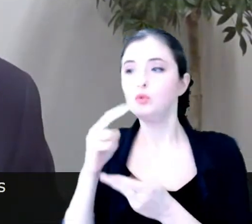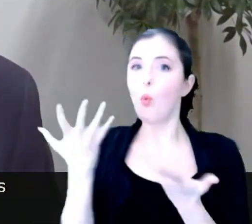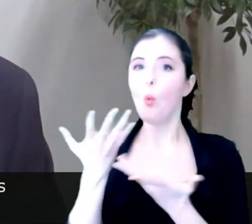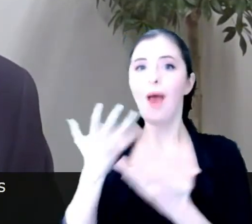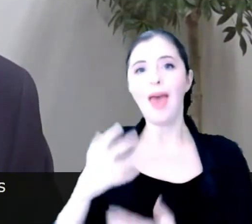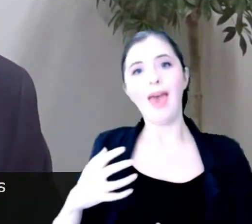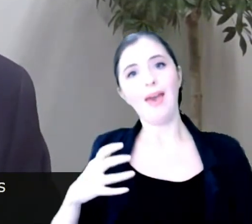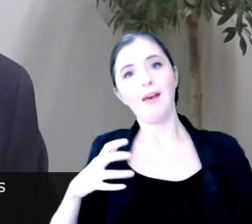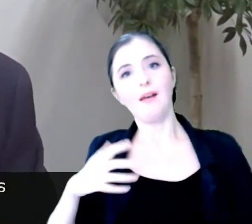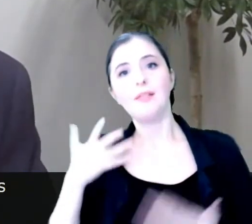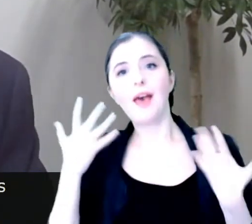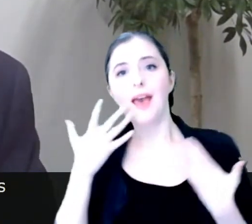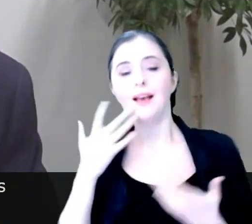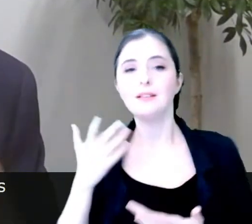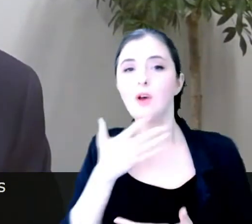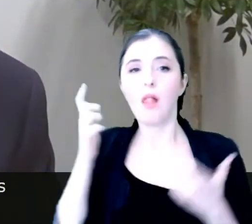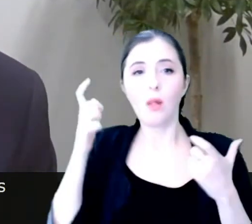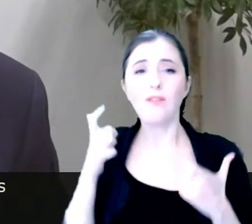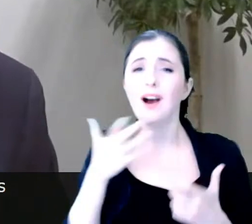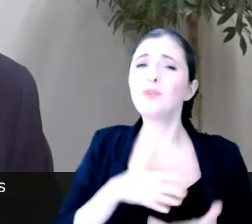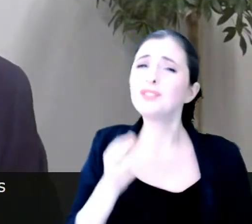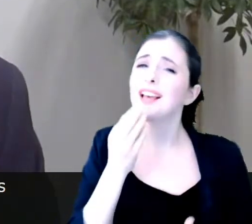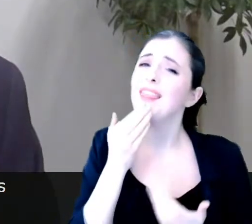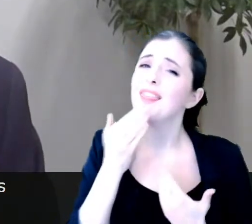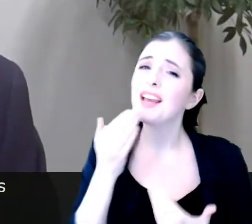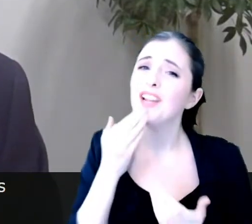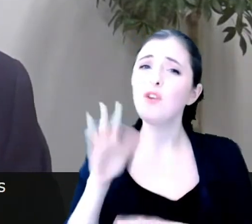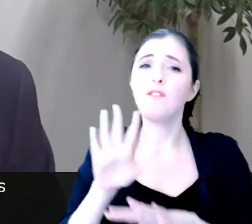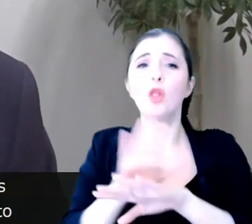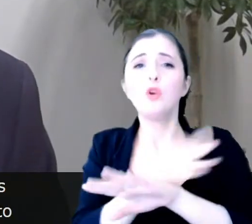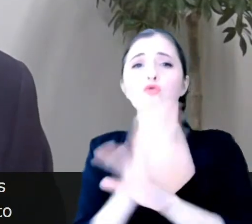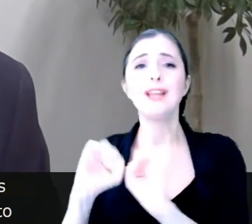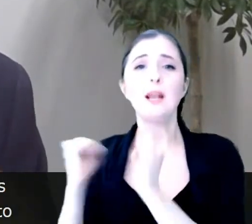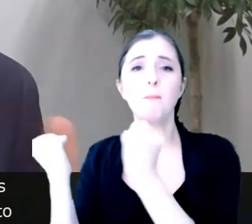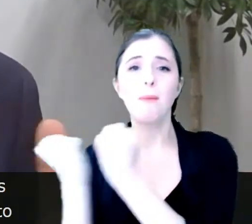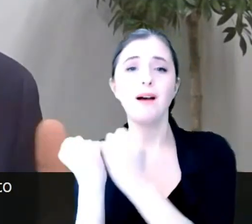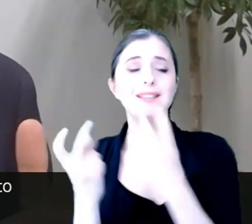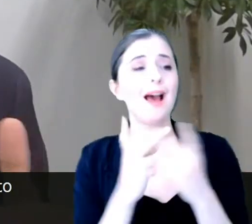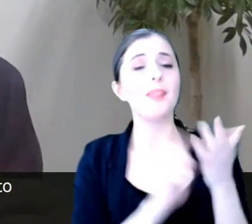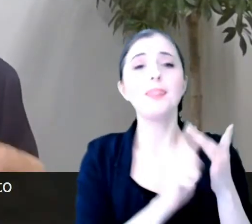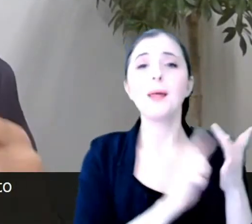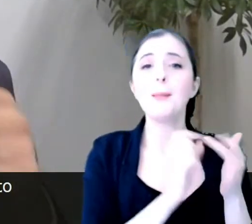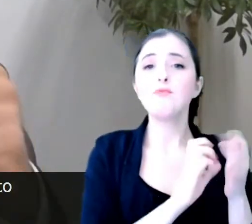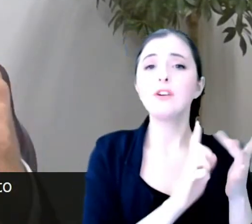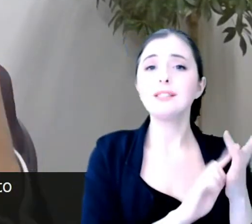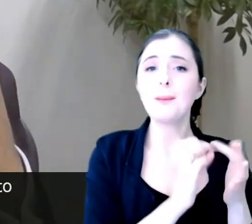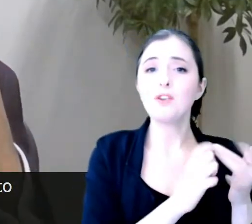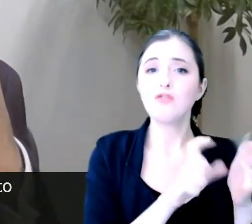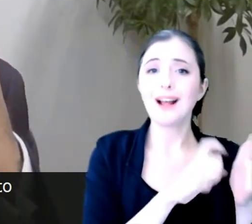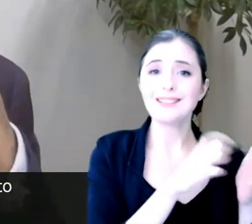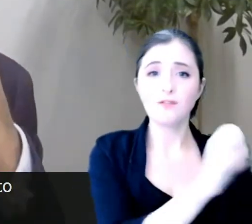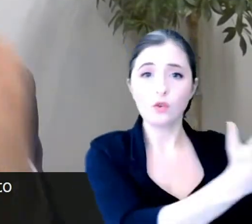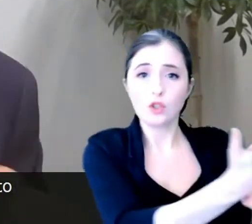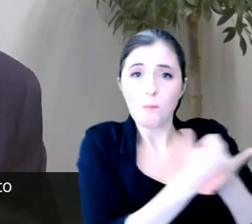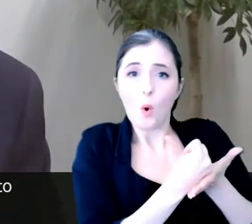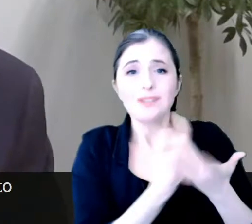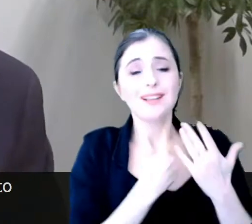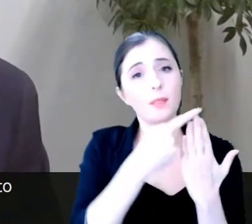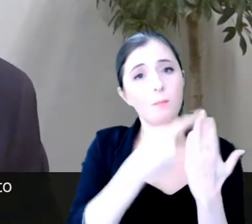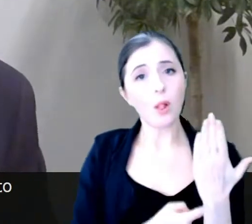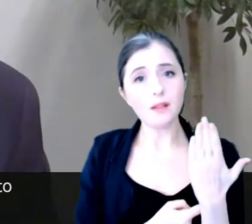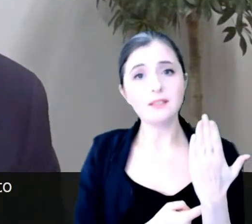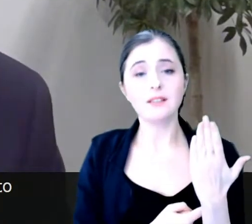supporting me with these policies. I want to thank the Liberal Democrats for supporting Labour colleagues. All these policies were